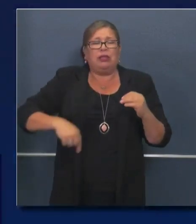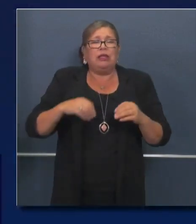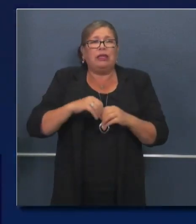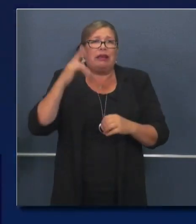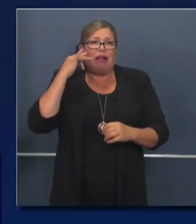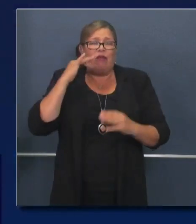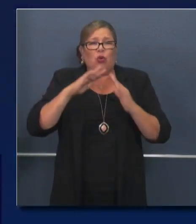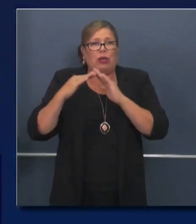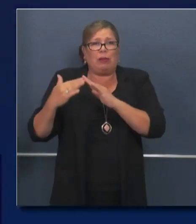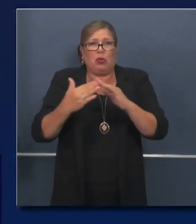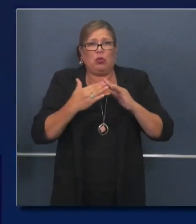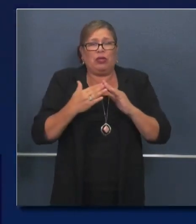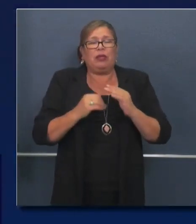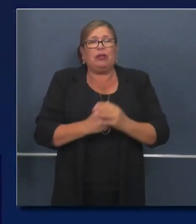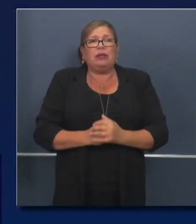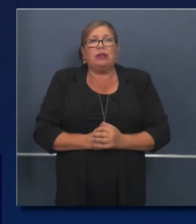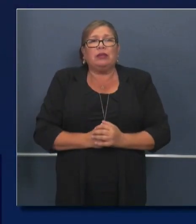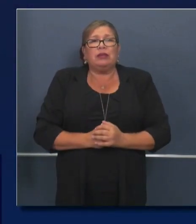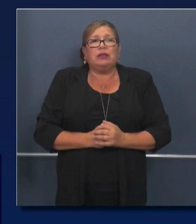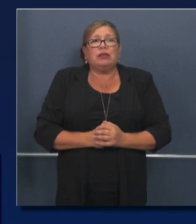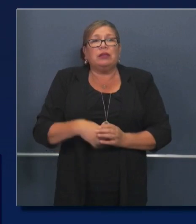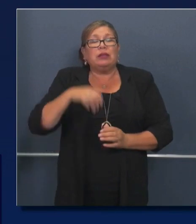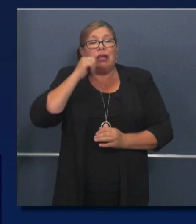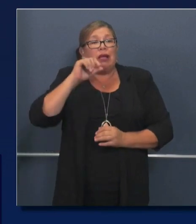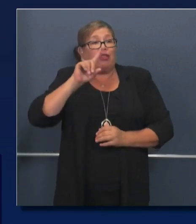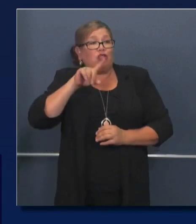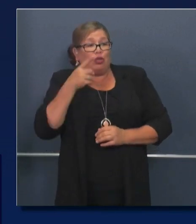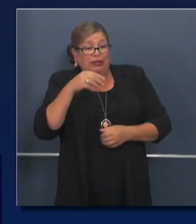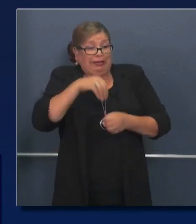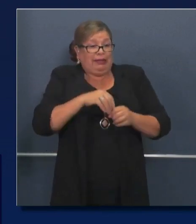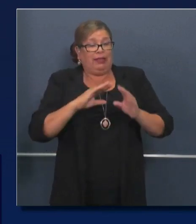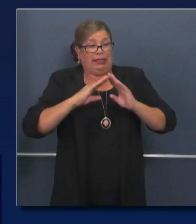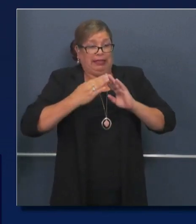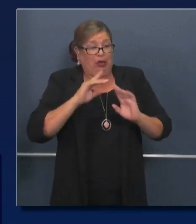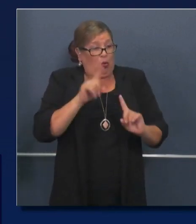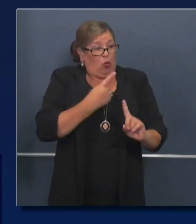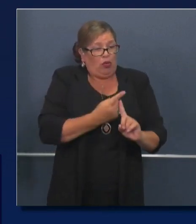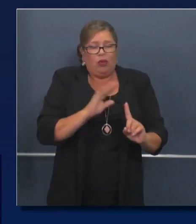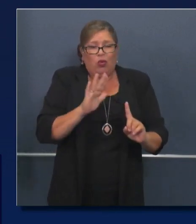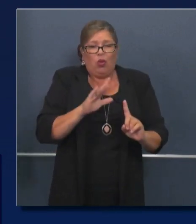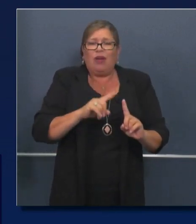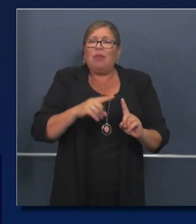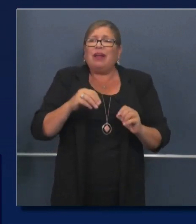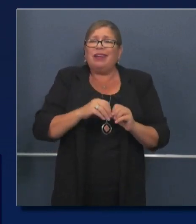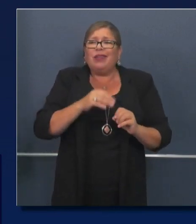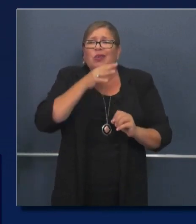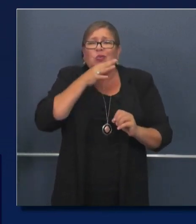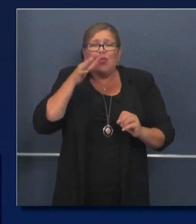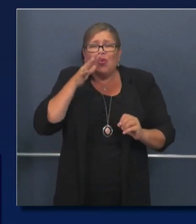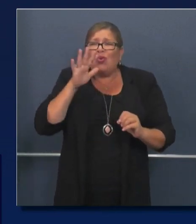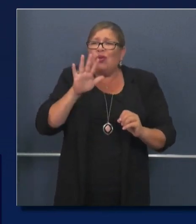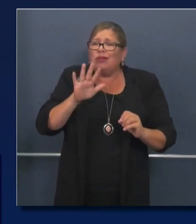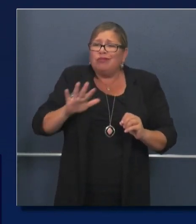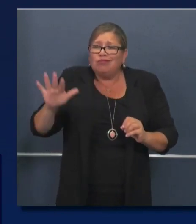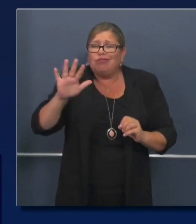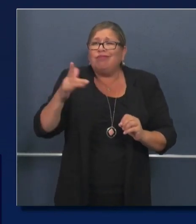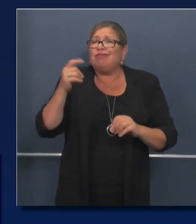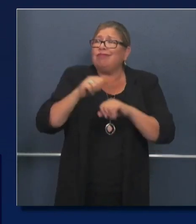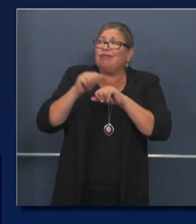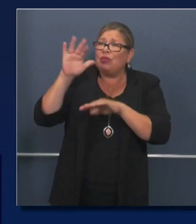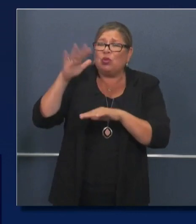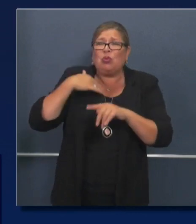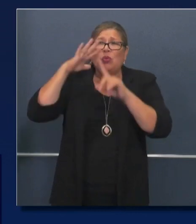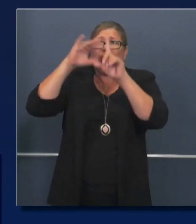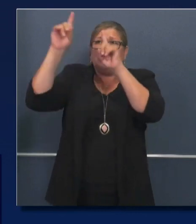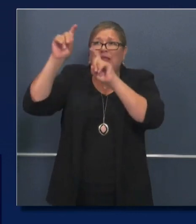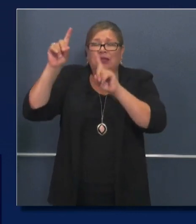California, not just in inner cities in this state, but in rural parts of the state of California. You can see